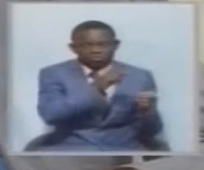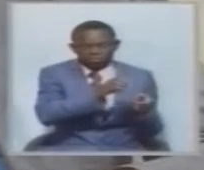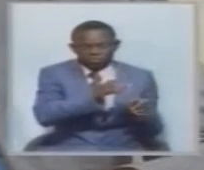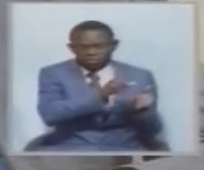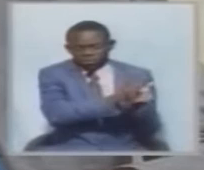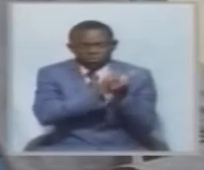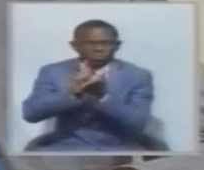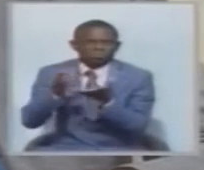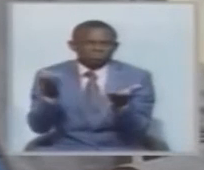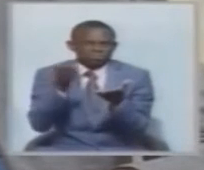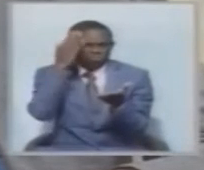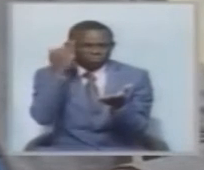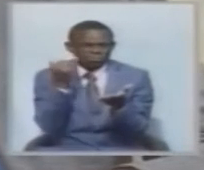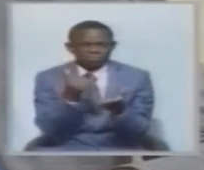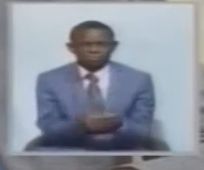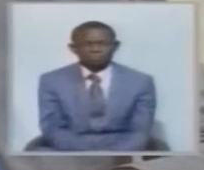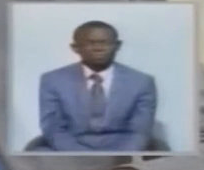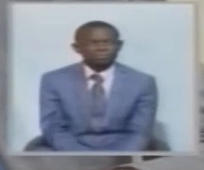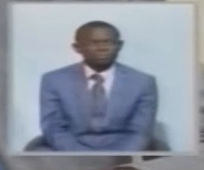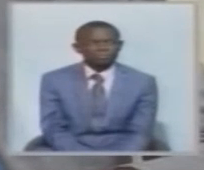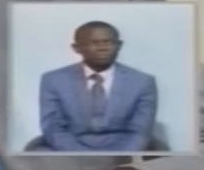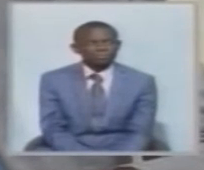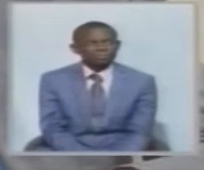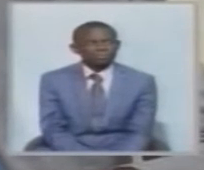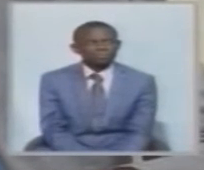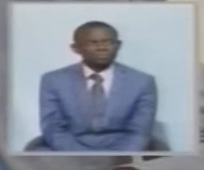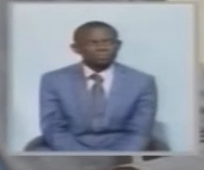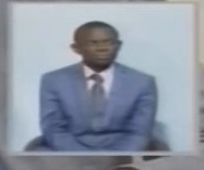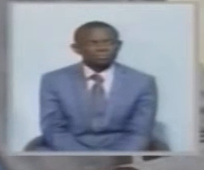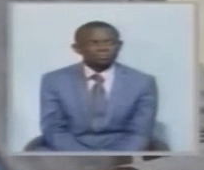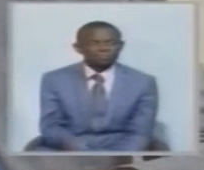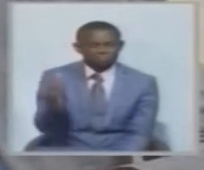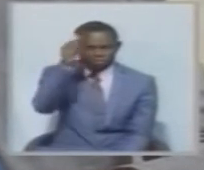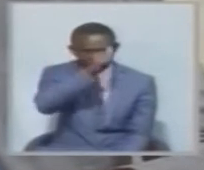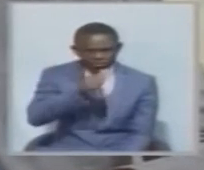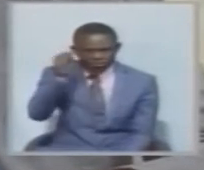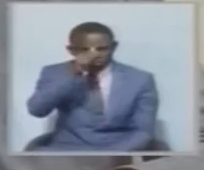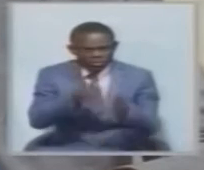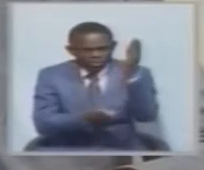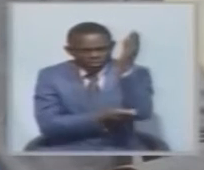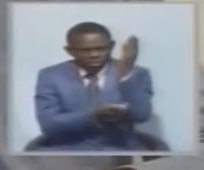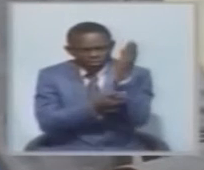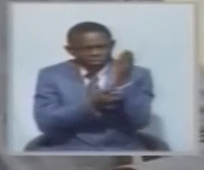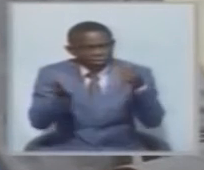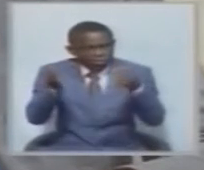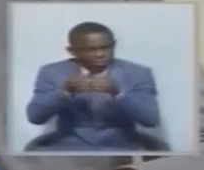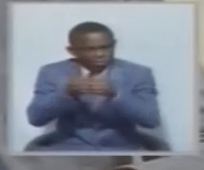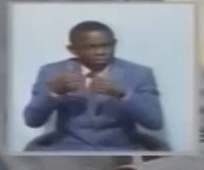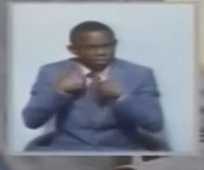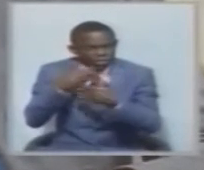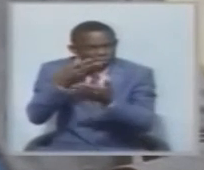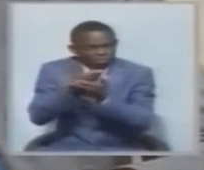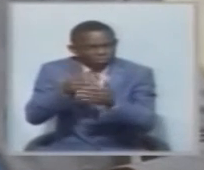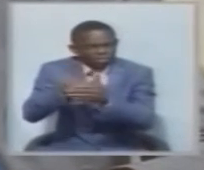Well, like I indicated, that the amount of money available by Africa Development Bank is limited. And if it's